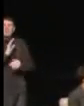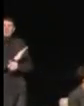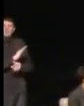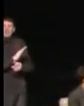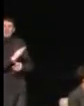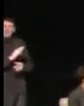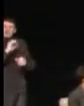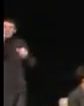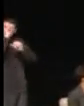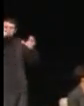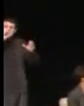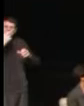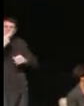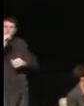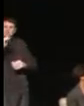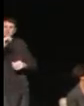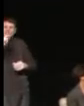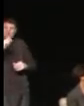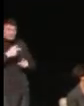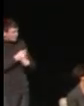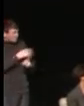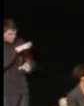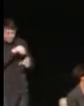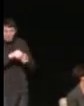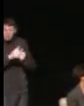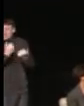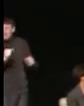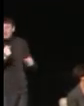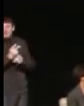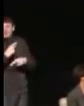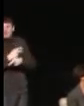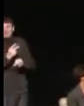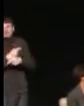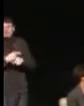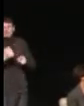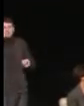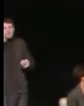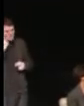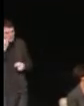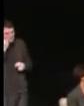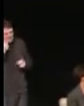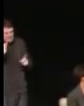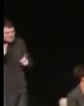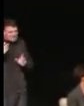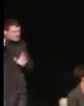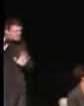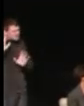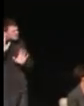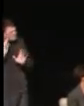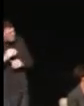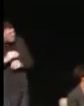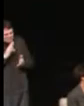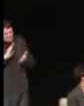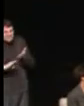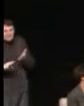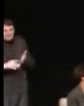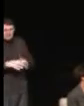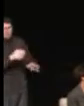were involved in all stages of production. Anyone who is a bit camera shy would have the opportunity to help